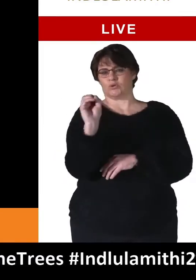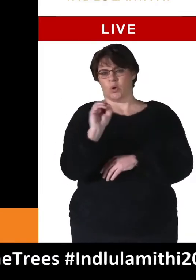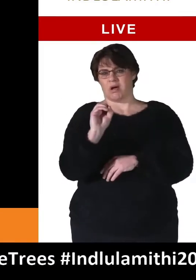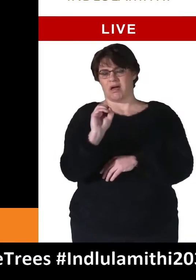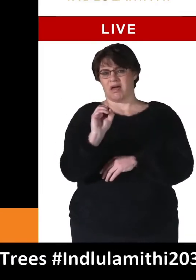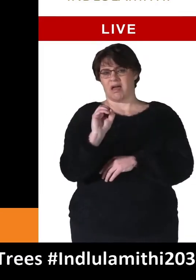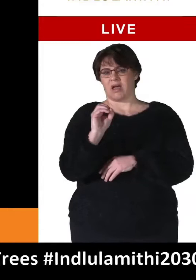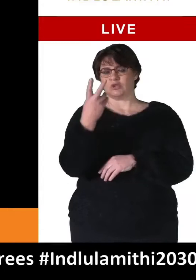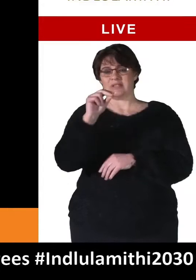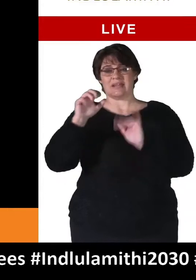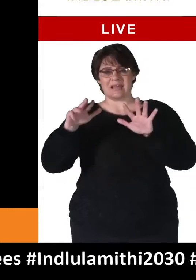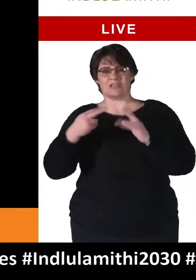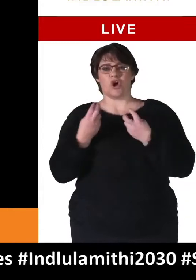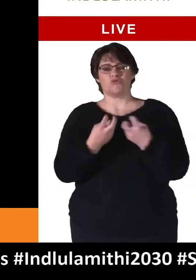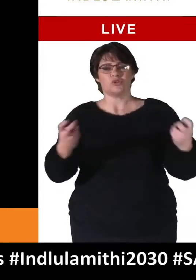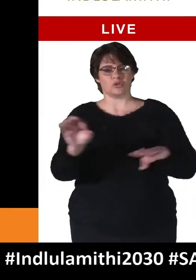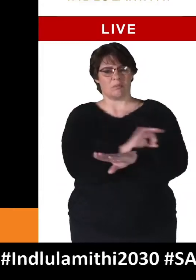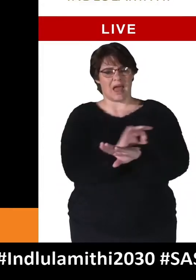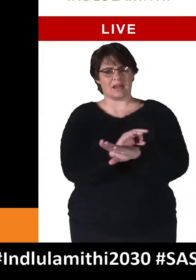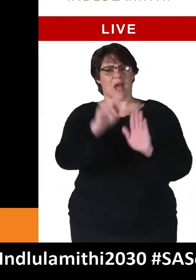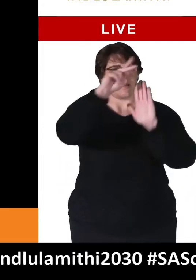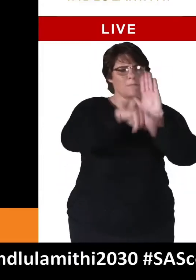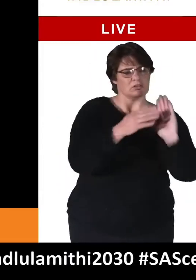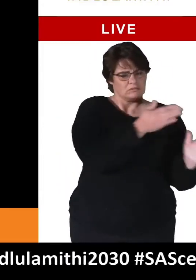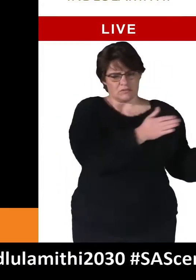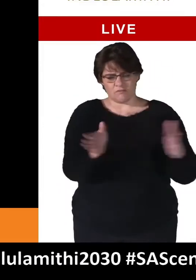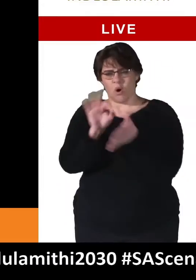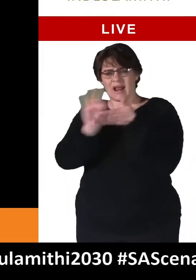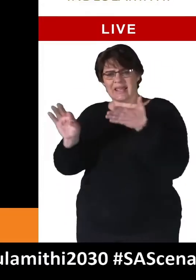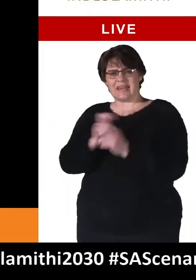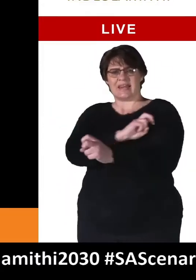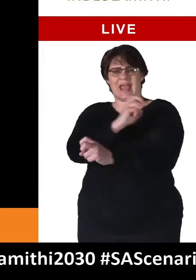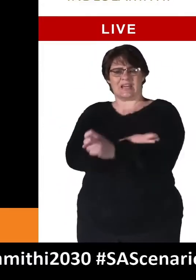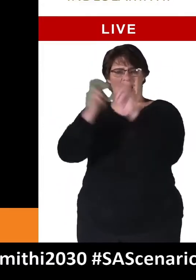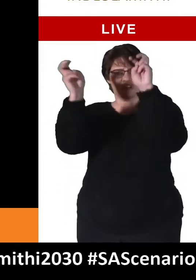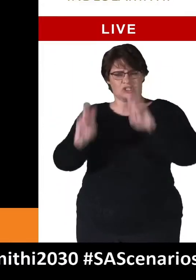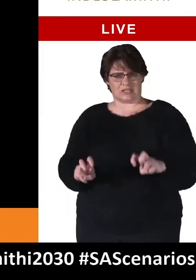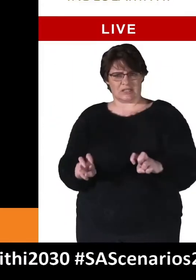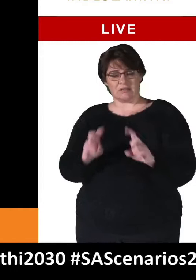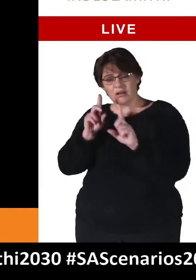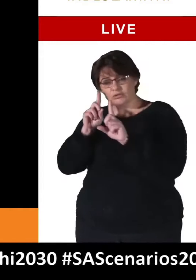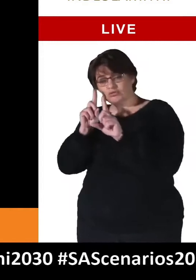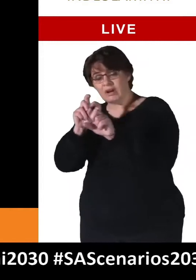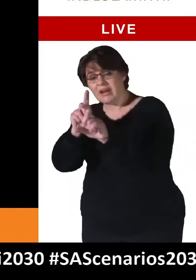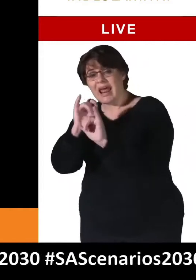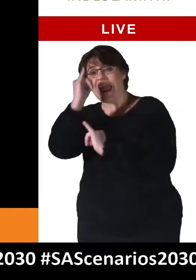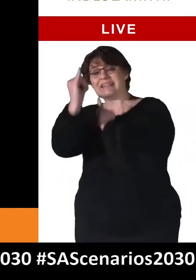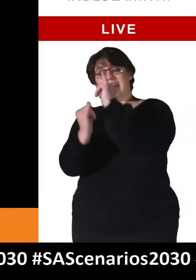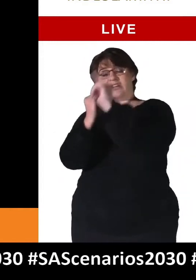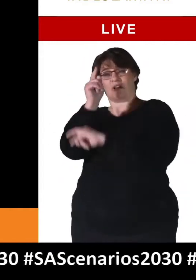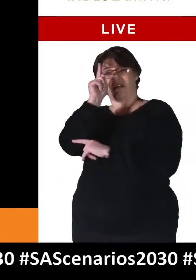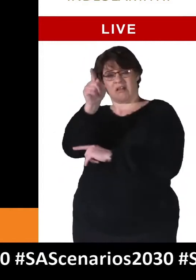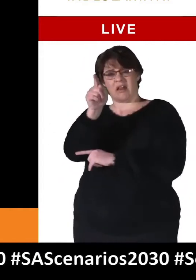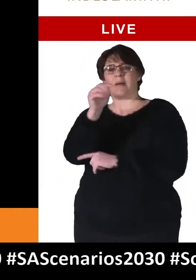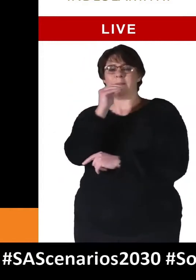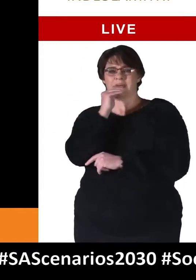2019, which has many positive policy shifts towards cleaner energy, the Climate Action Tracker internationally nonetheless rates